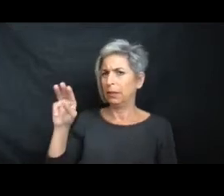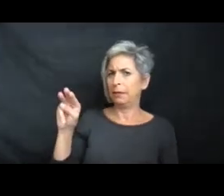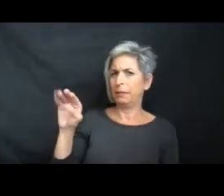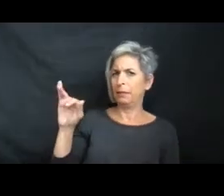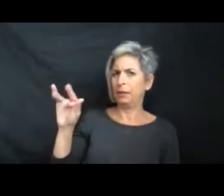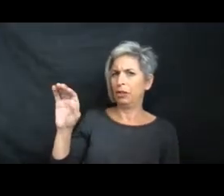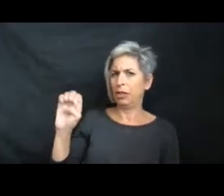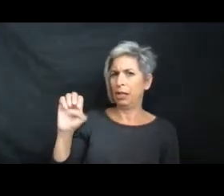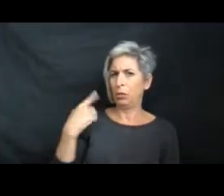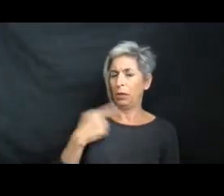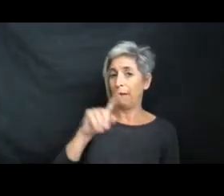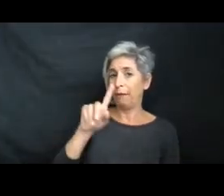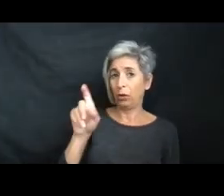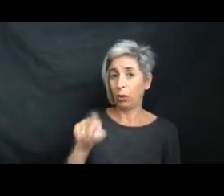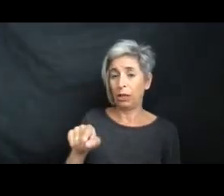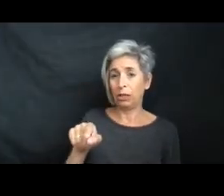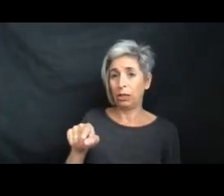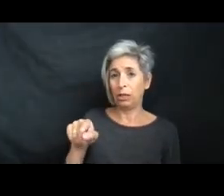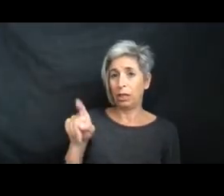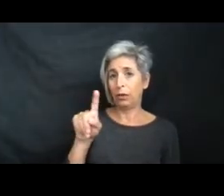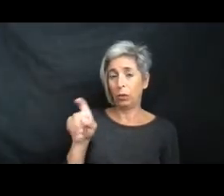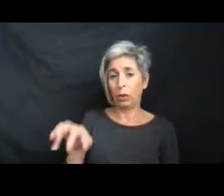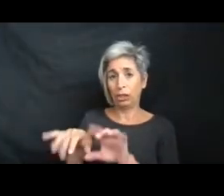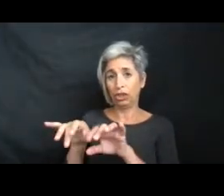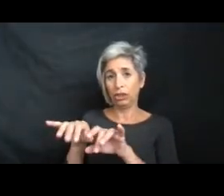question in the question section.